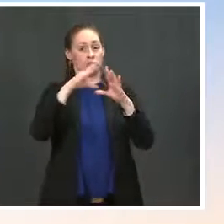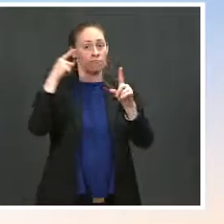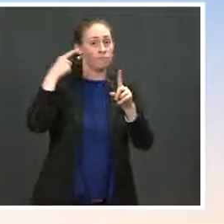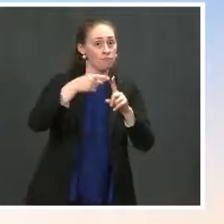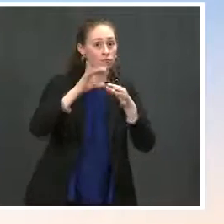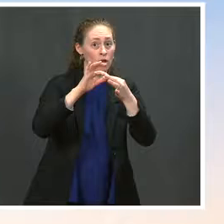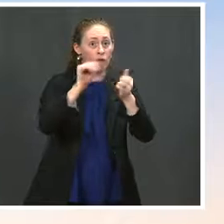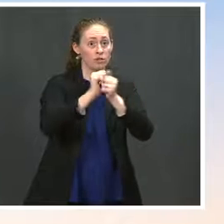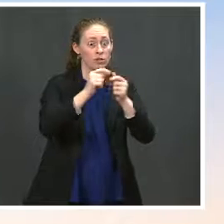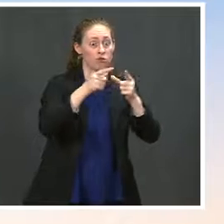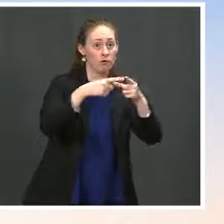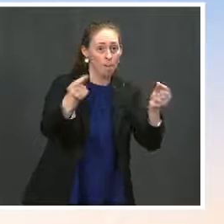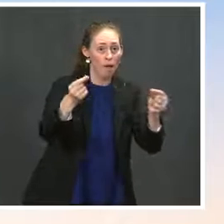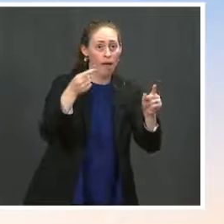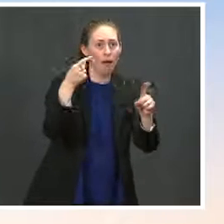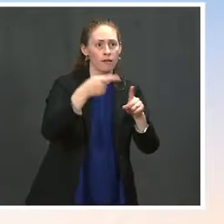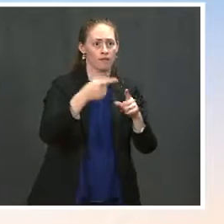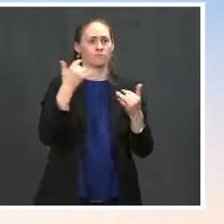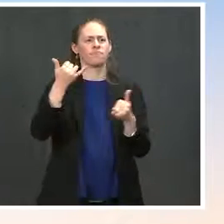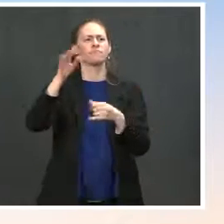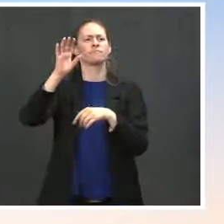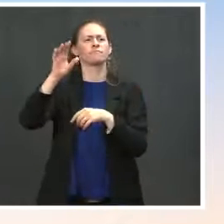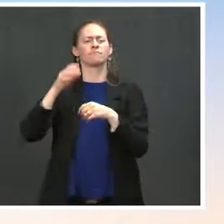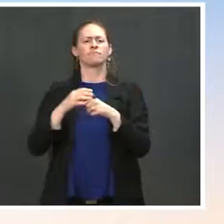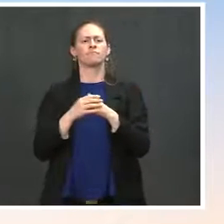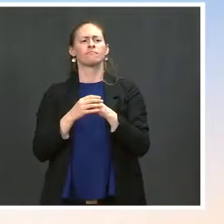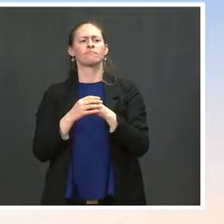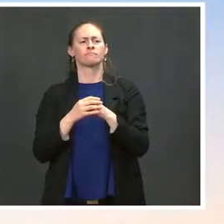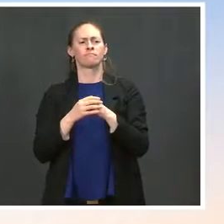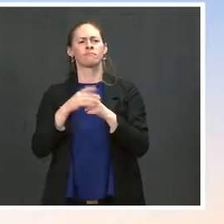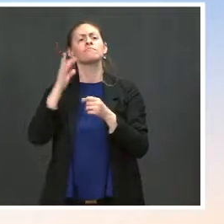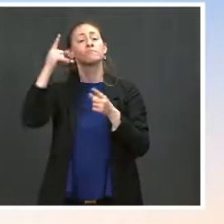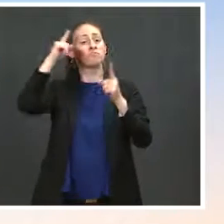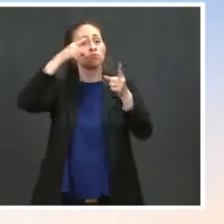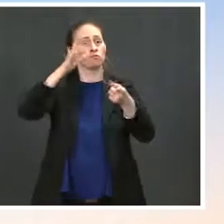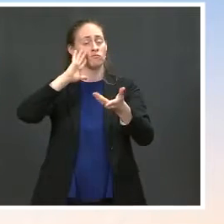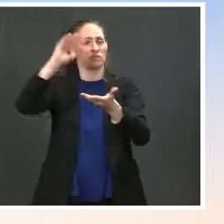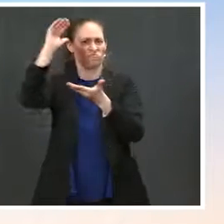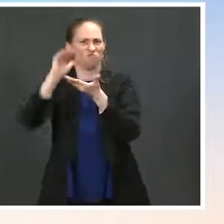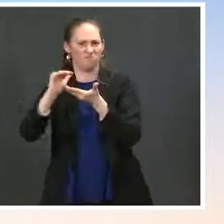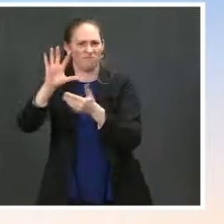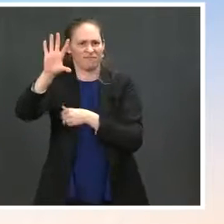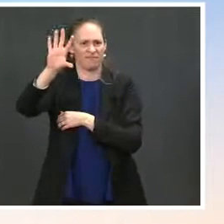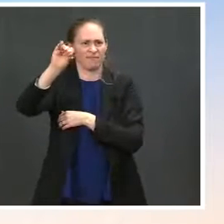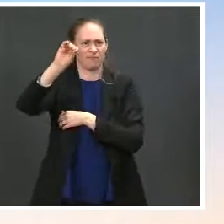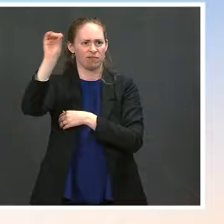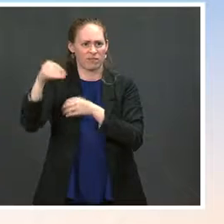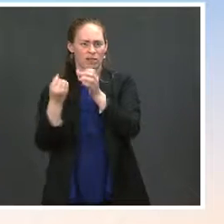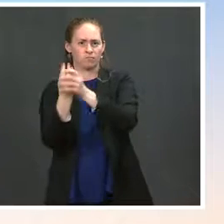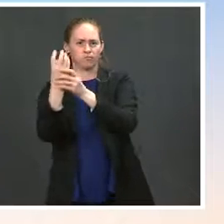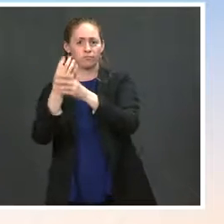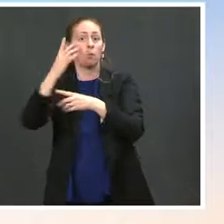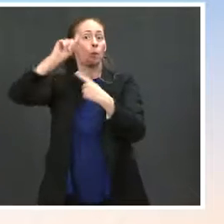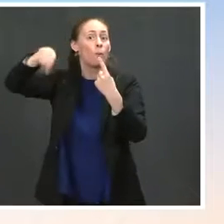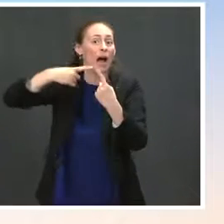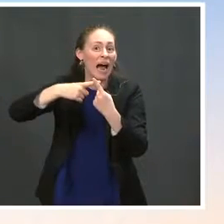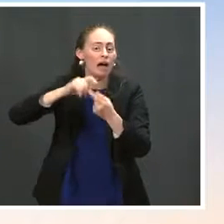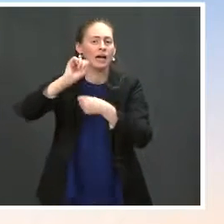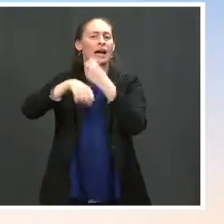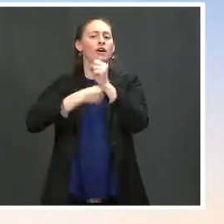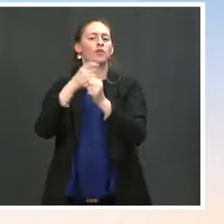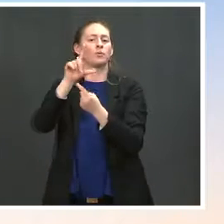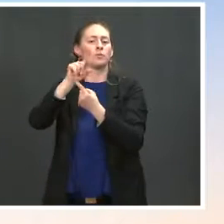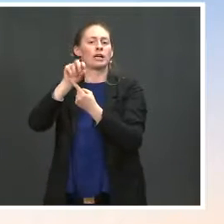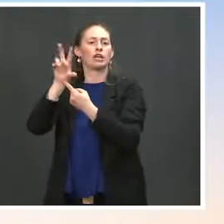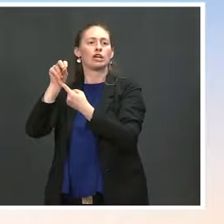cut emissions 46 to 50% by 2030. Strong efforts towards achieving a